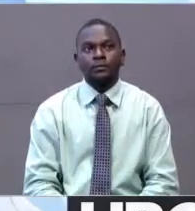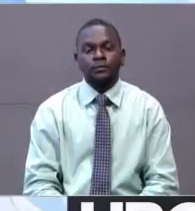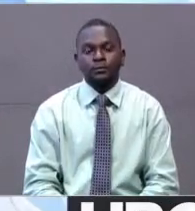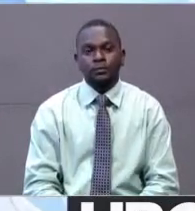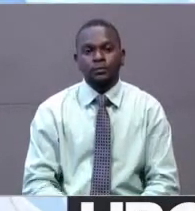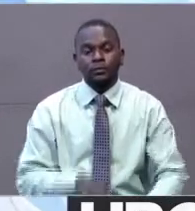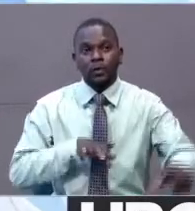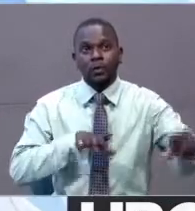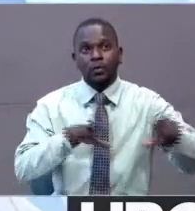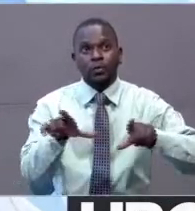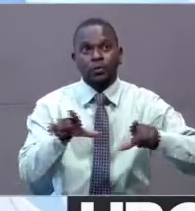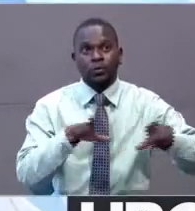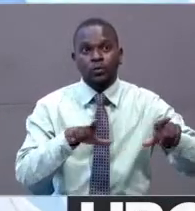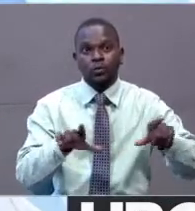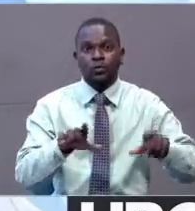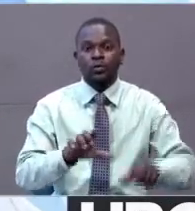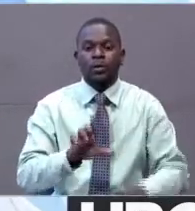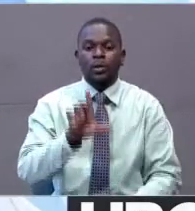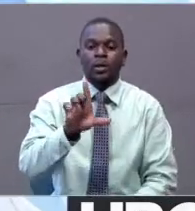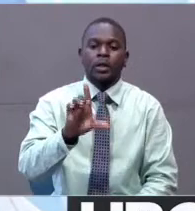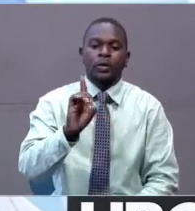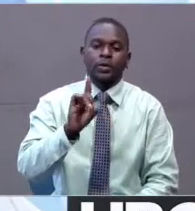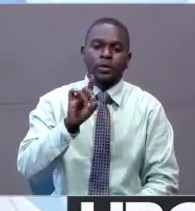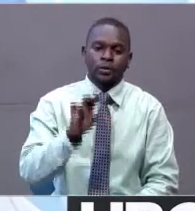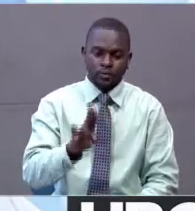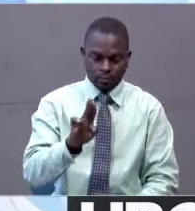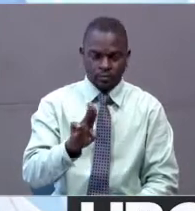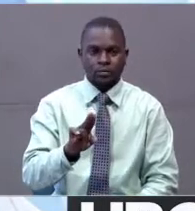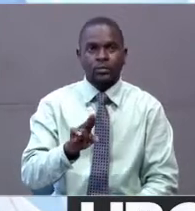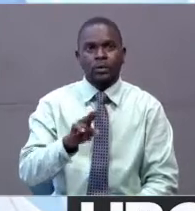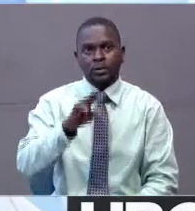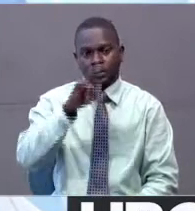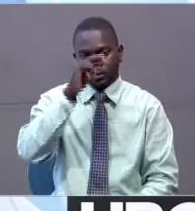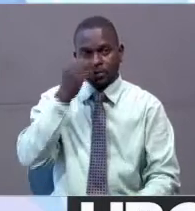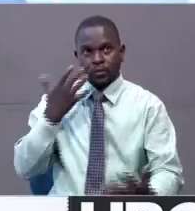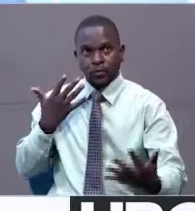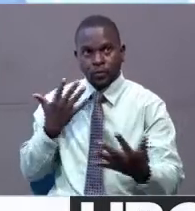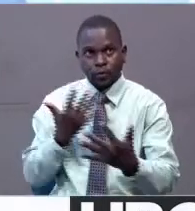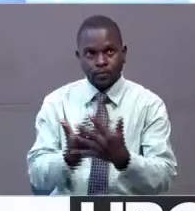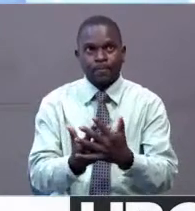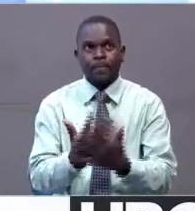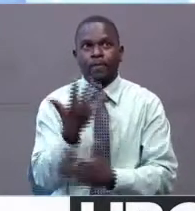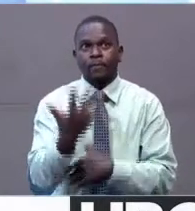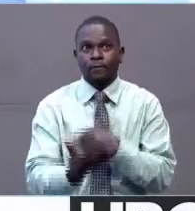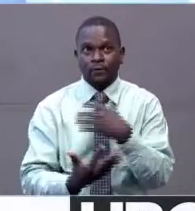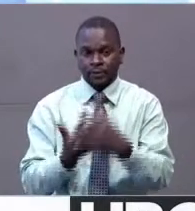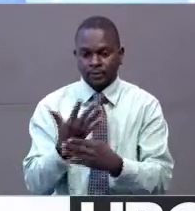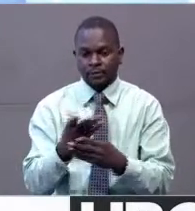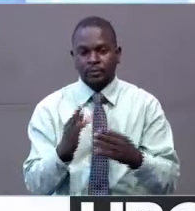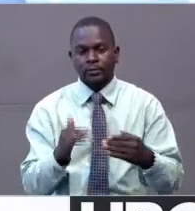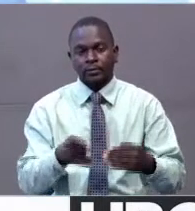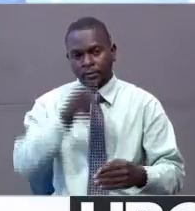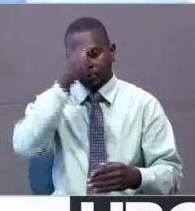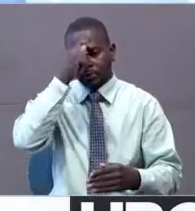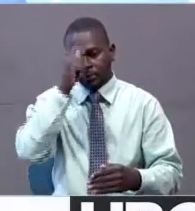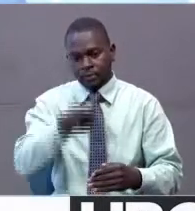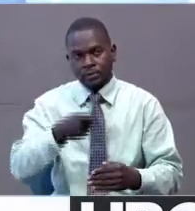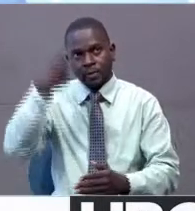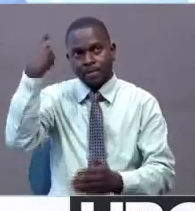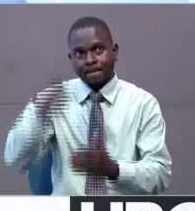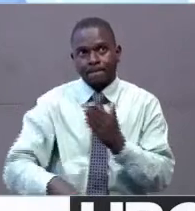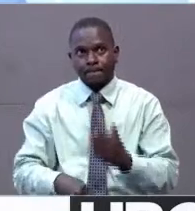A local defense unit officer, Mamuli Rashid, has been sentenced to 5 years in prison after being convicted on charges